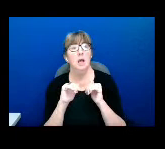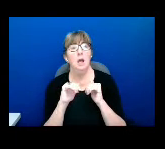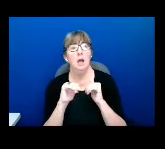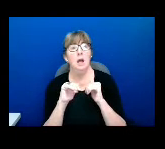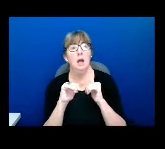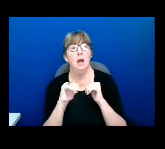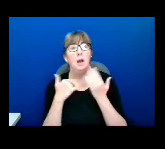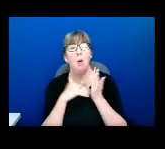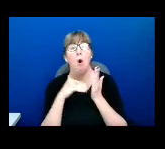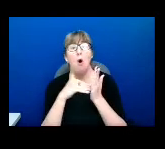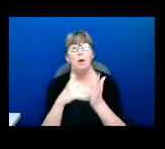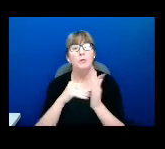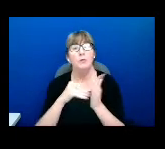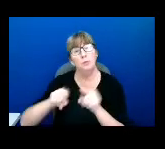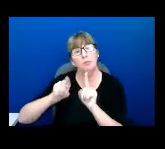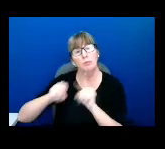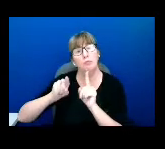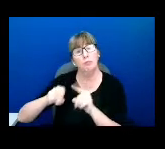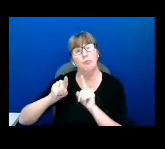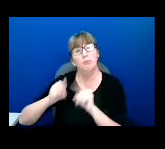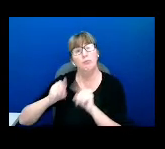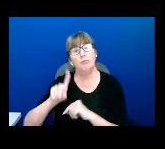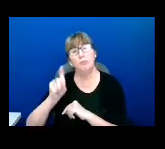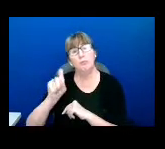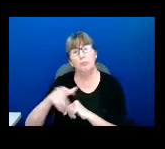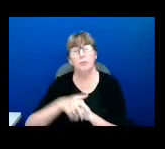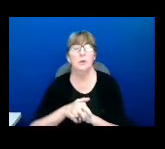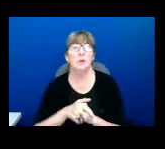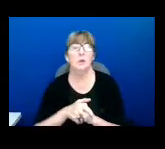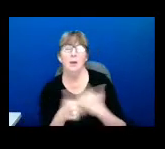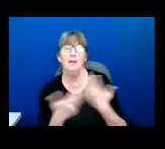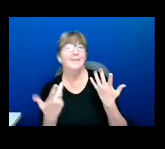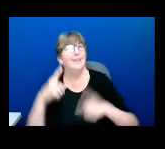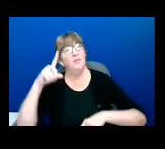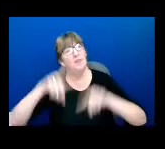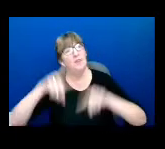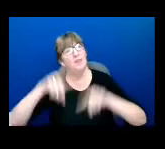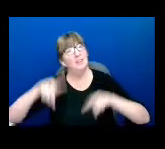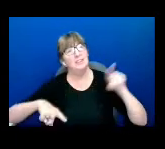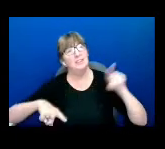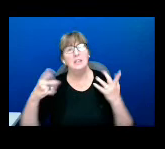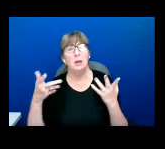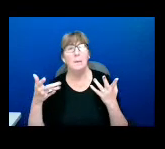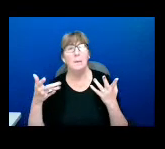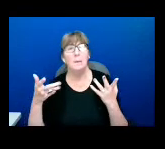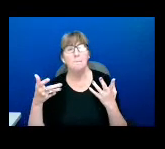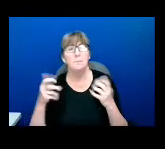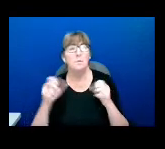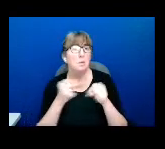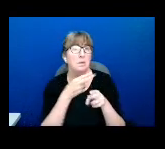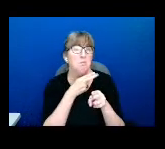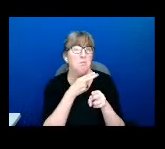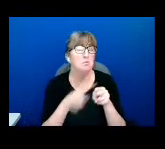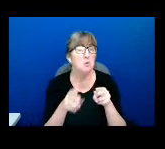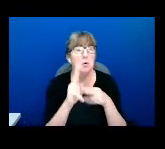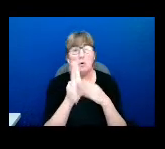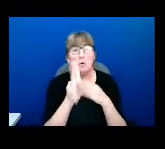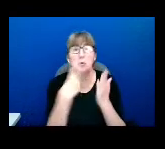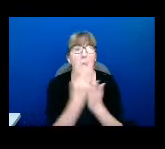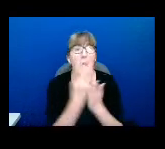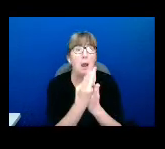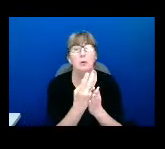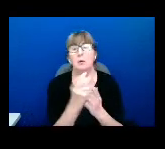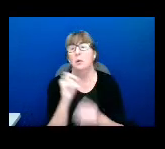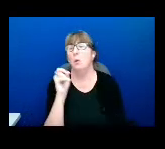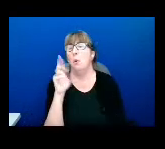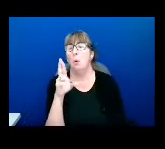site? Well, this varies totally. This is one of those things. It could be as short as a 2-hour block. It could